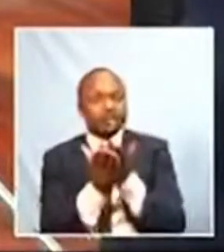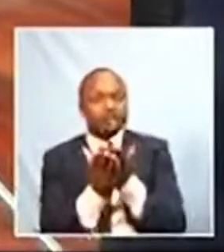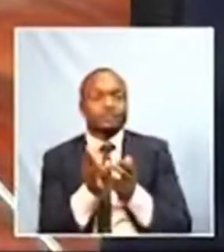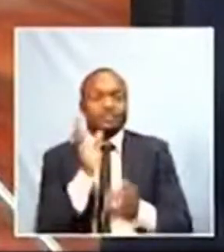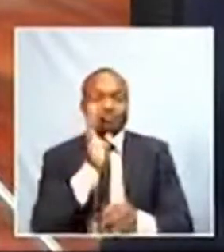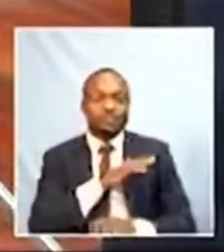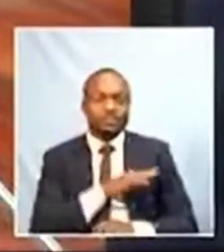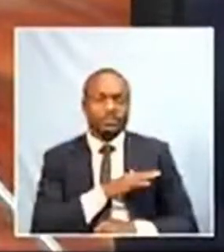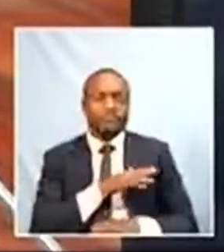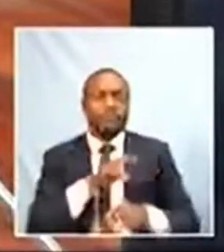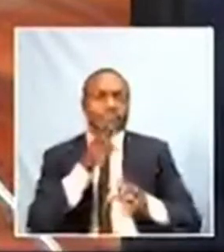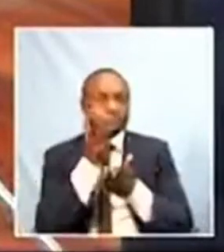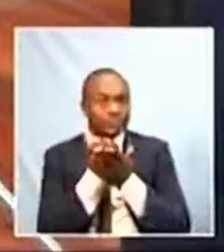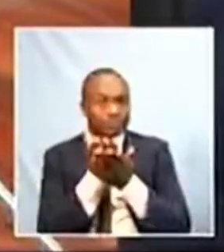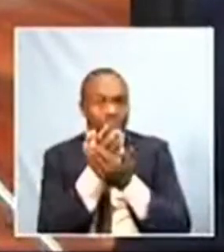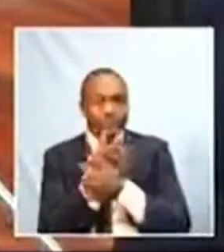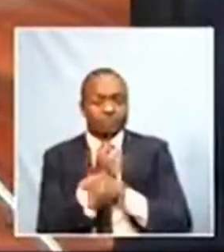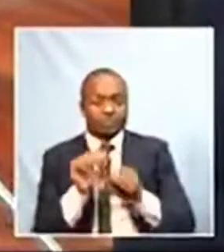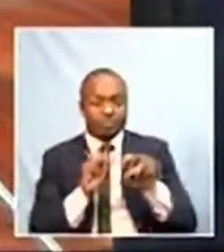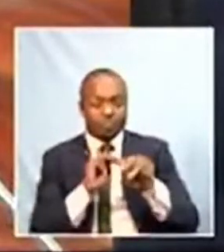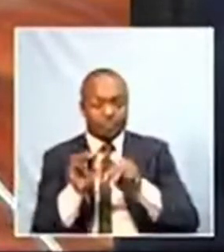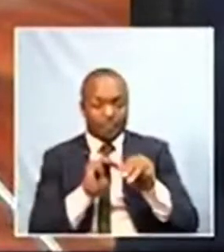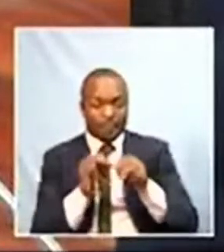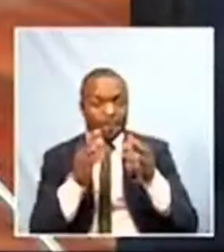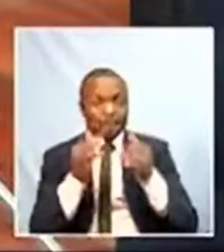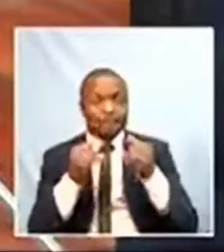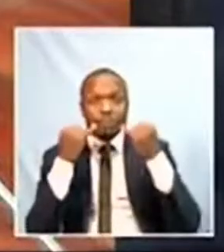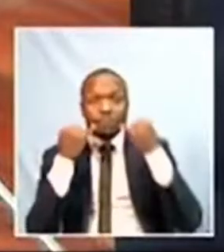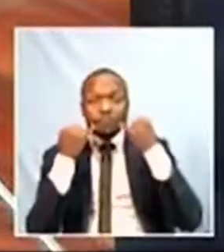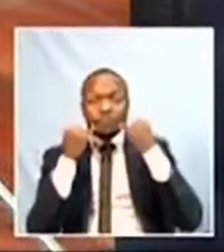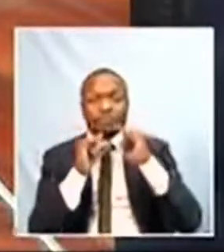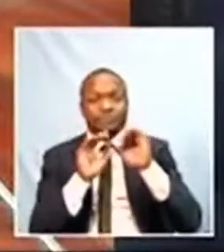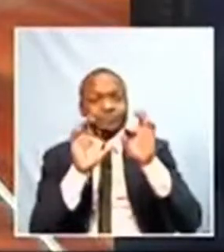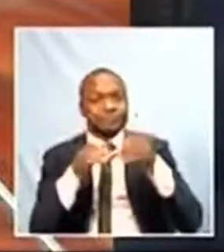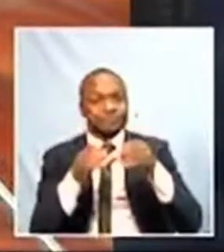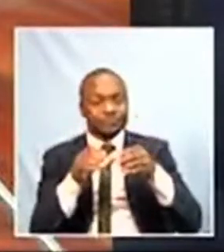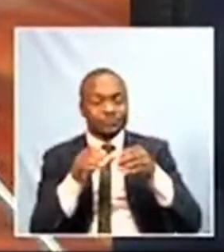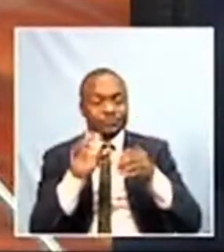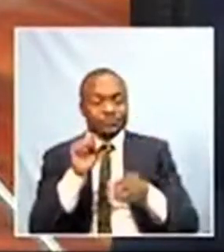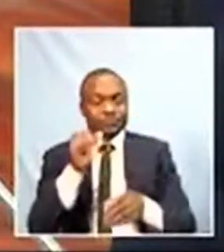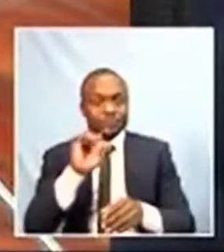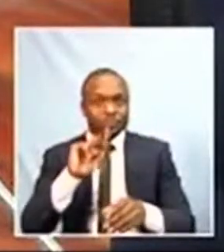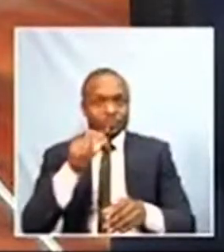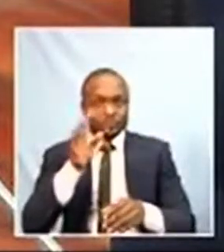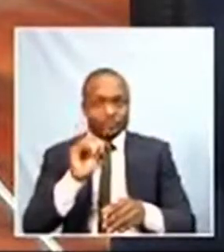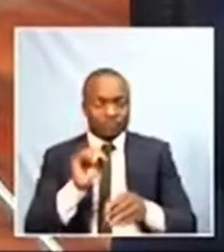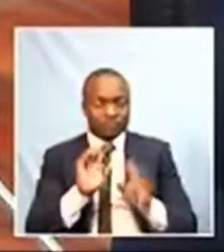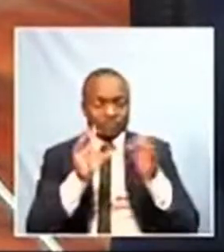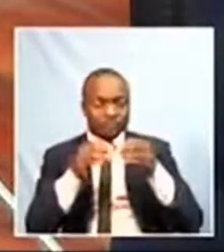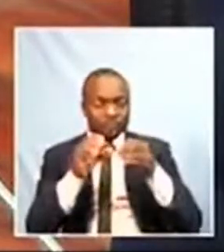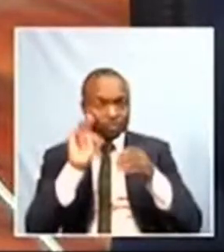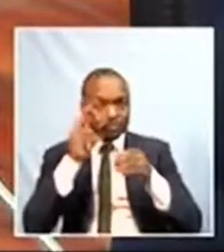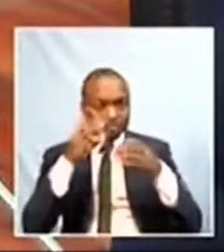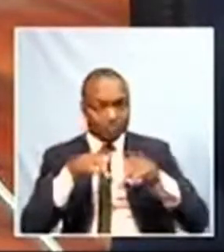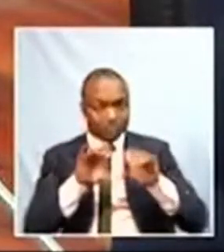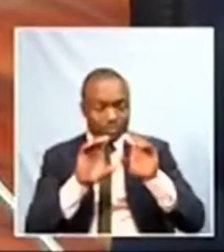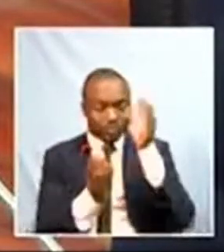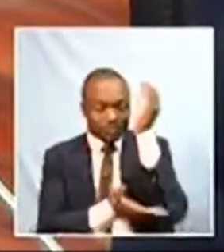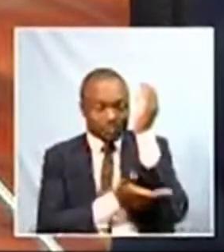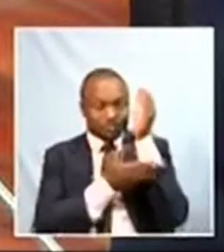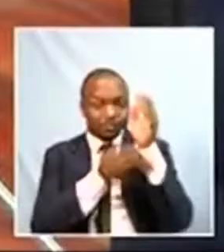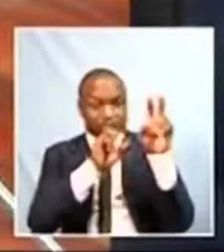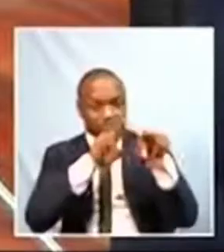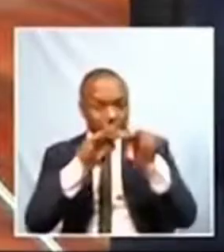reference. Remedial measures. Management wishes to assure the committee that SIKONGO Town Council will continue to intensify